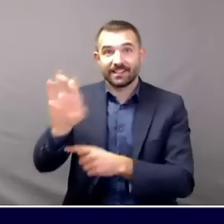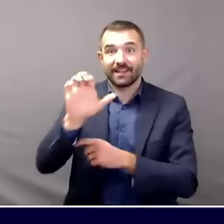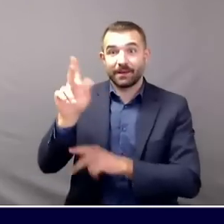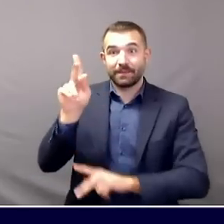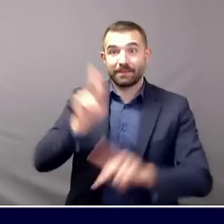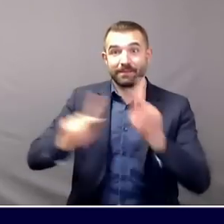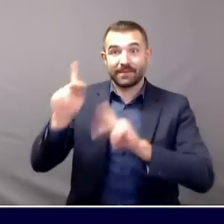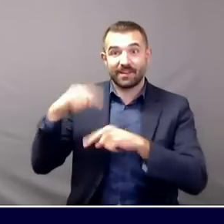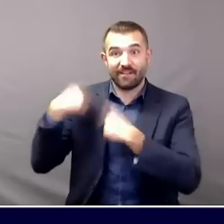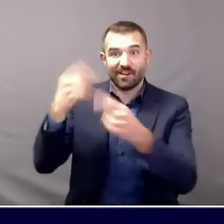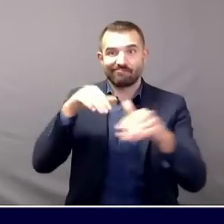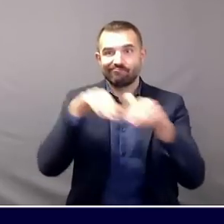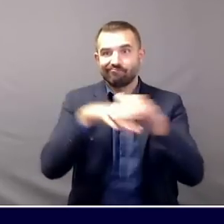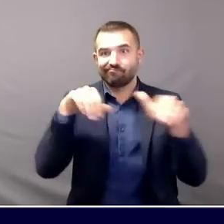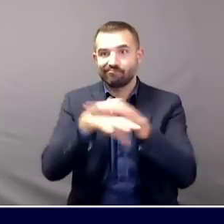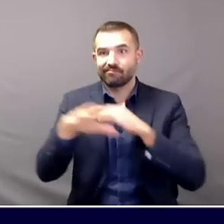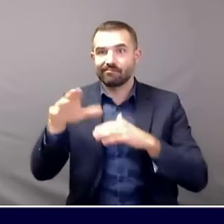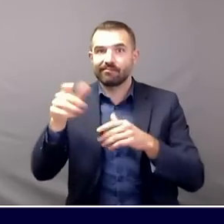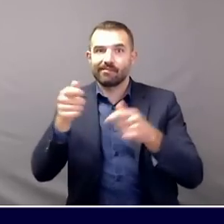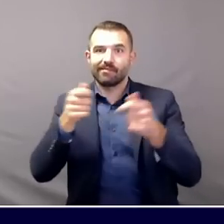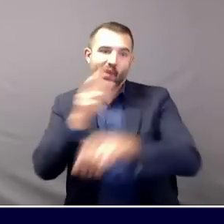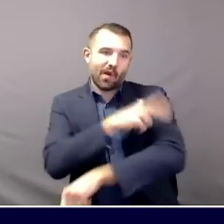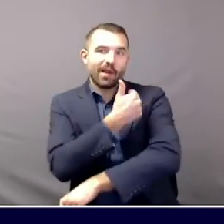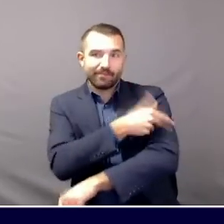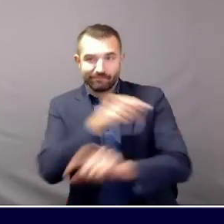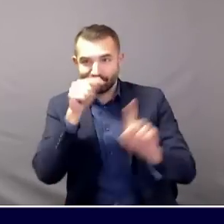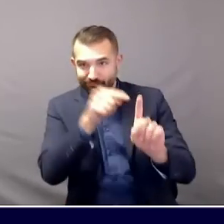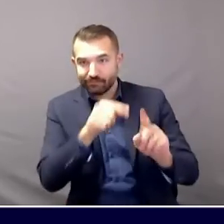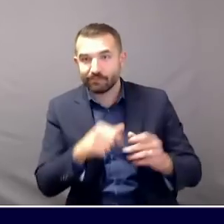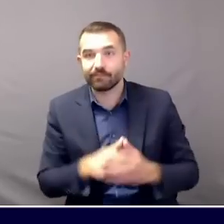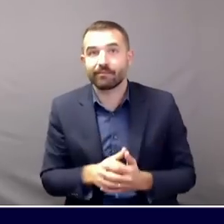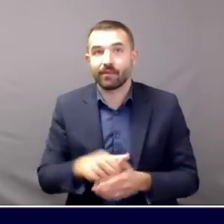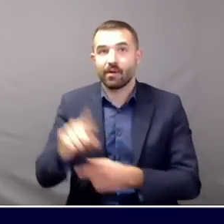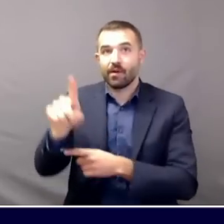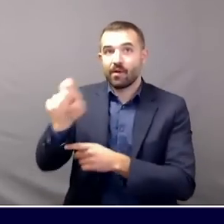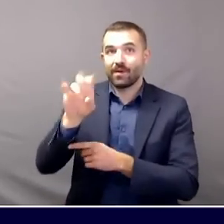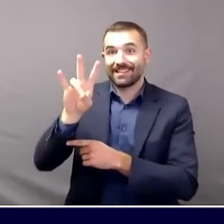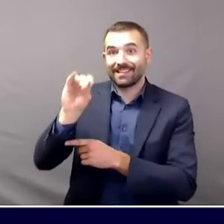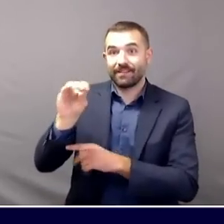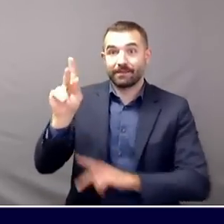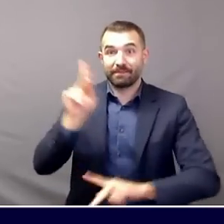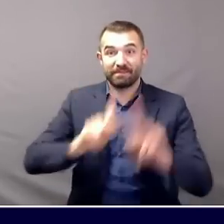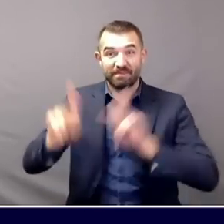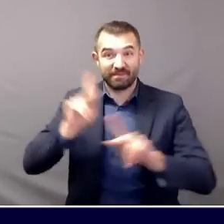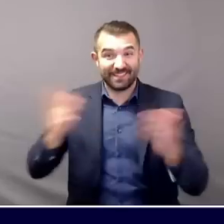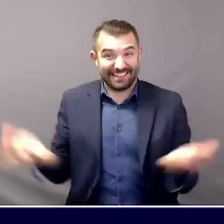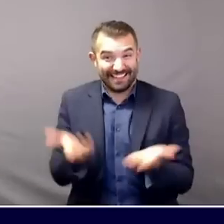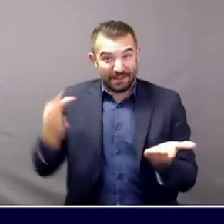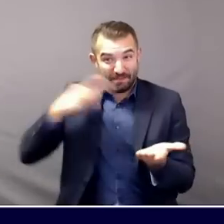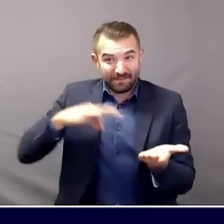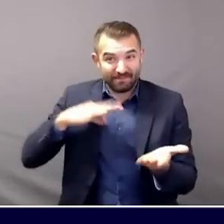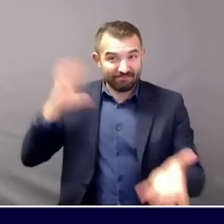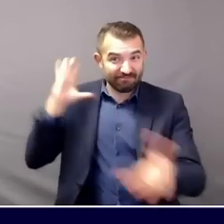of COVID-19, and 170 Maine people have died with COVID-19.